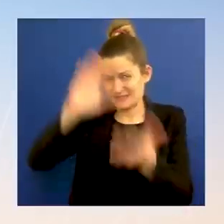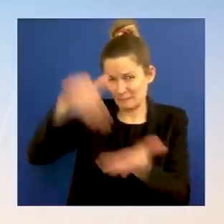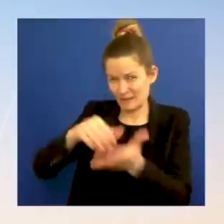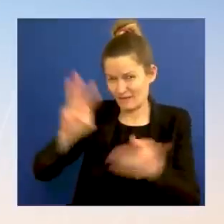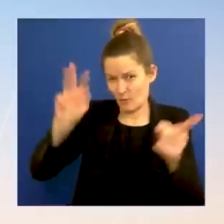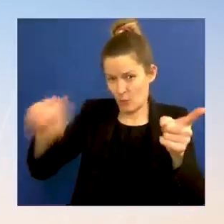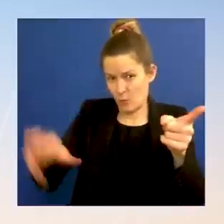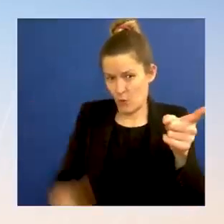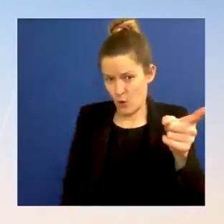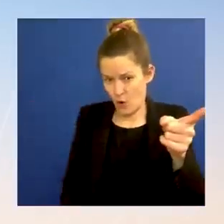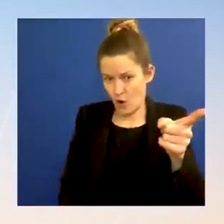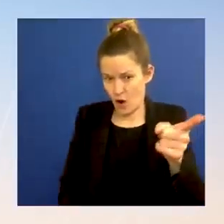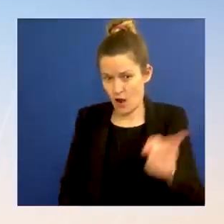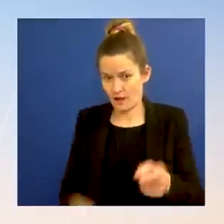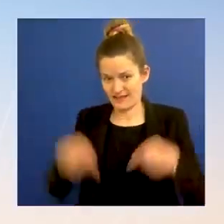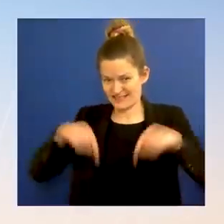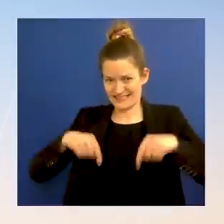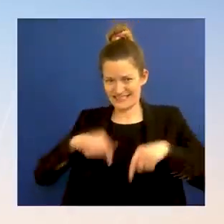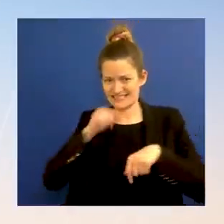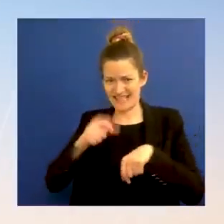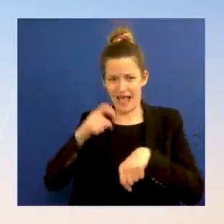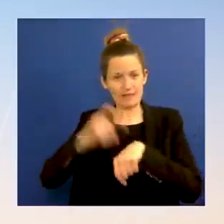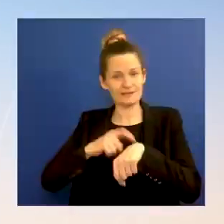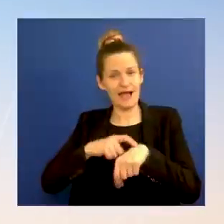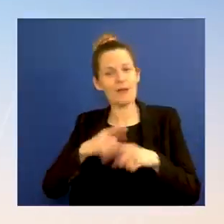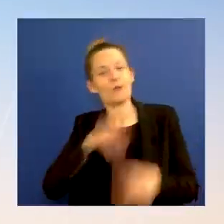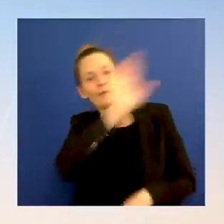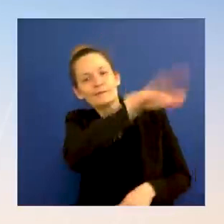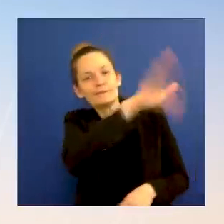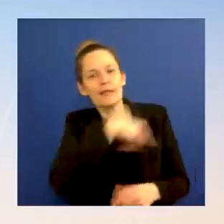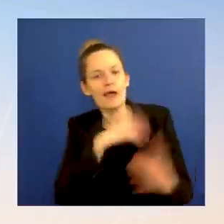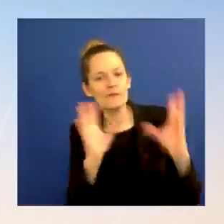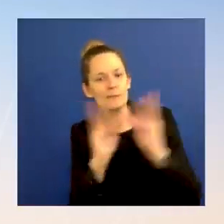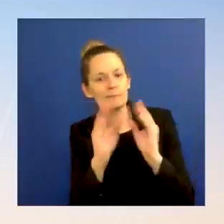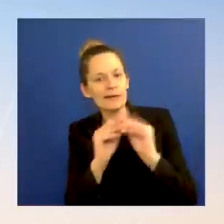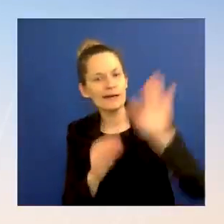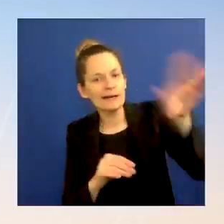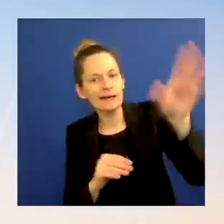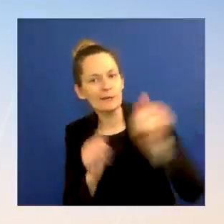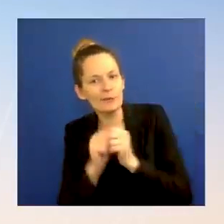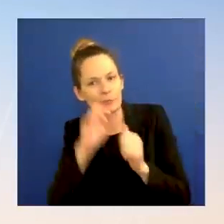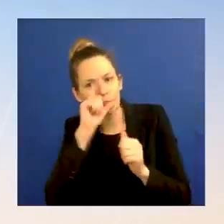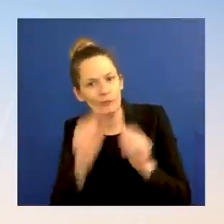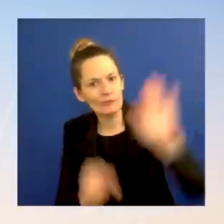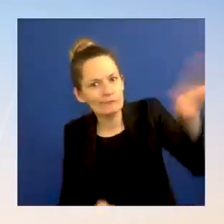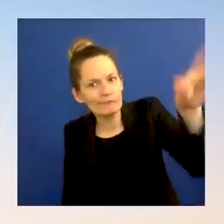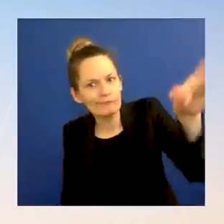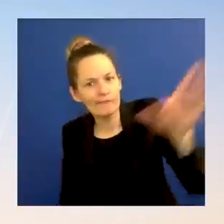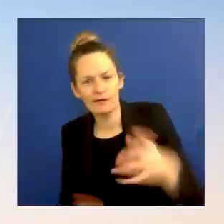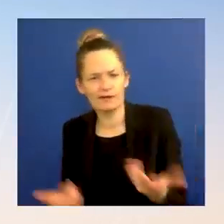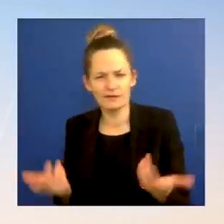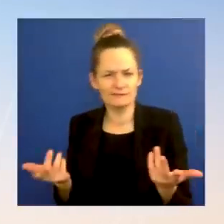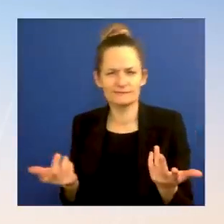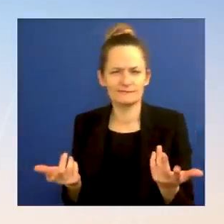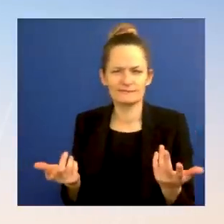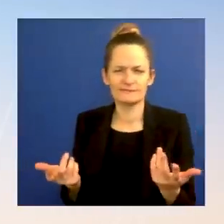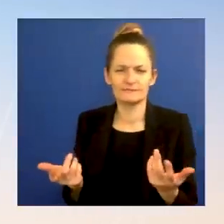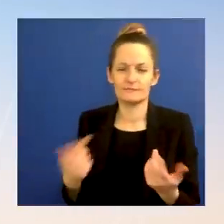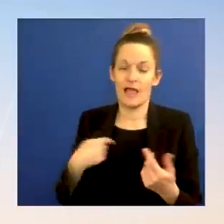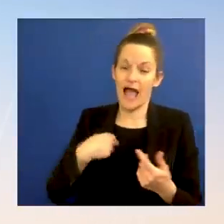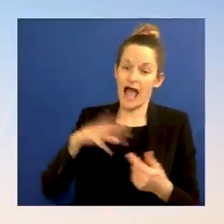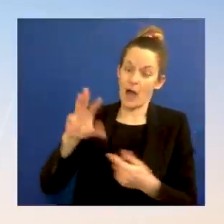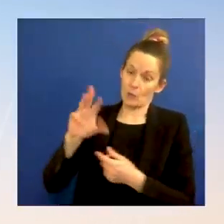engage directly with President Putin. What I would say is that he leaves the door open to diplomacy. That has never closed